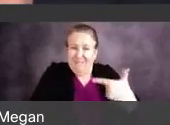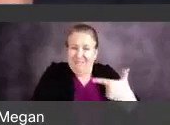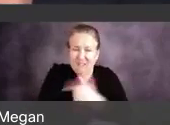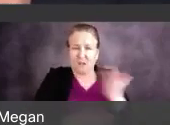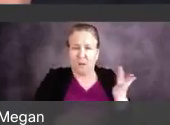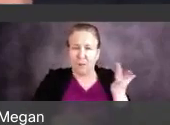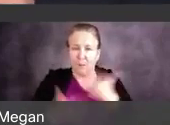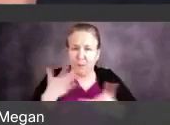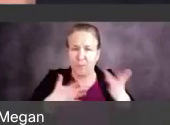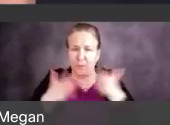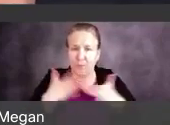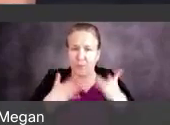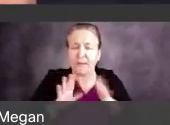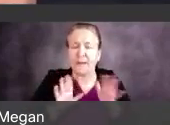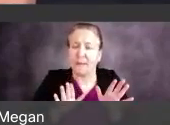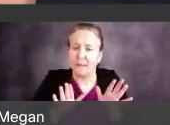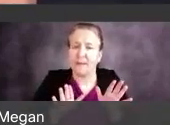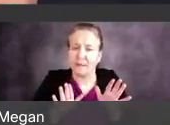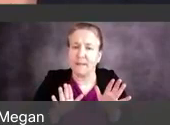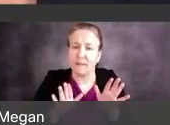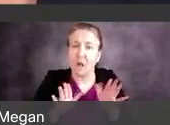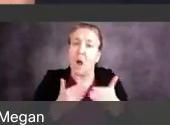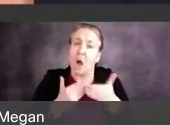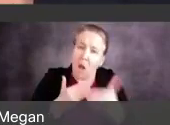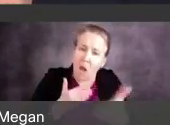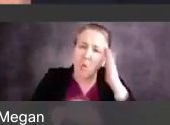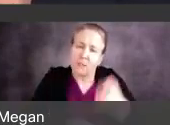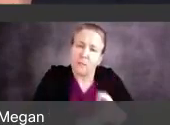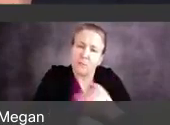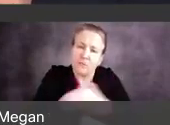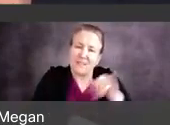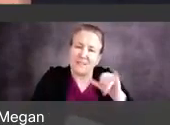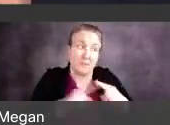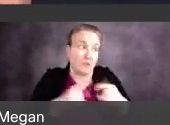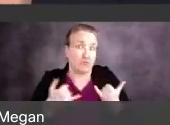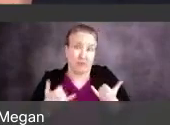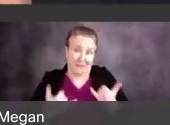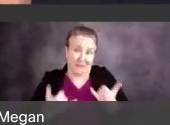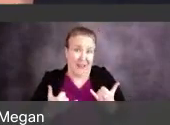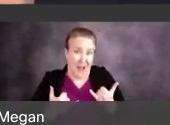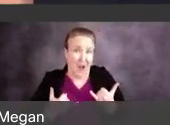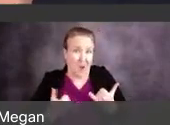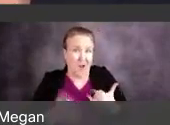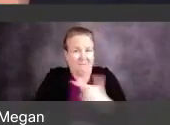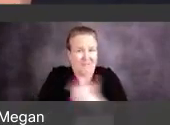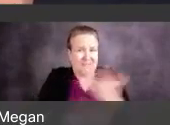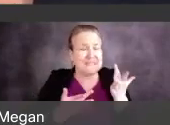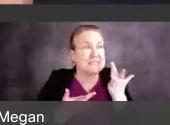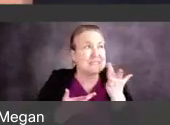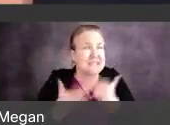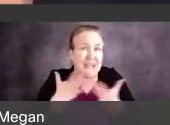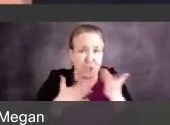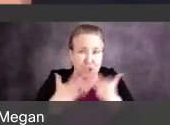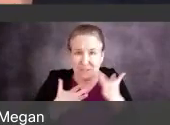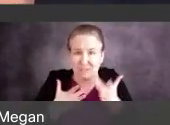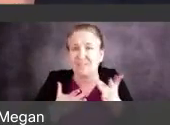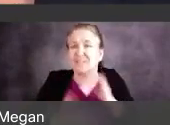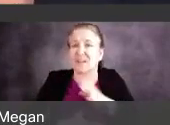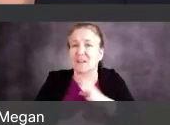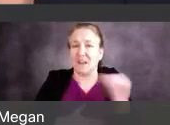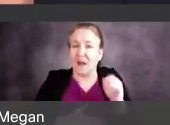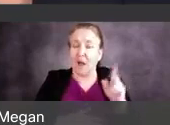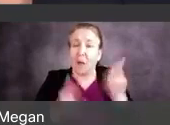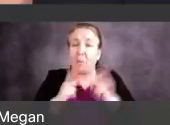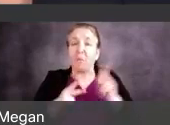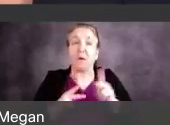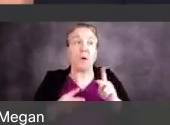right now. That will get better going forward. But right now at this moment, it is extremely scarce. And people jumping the